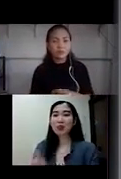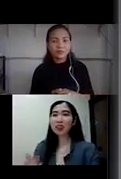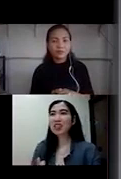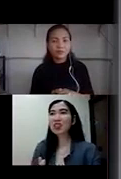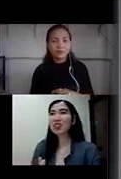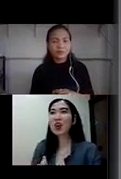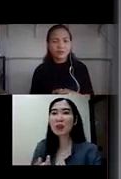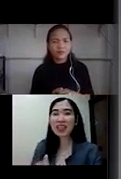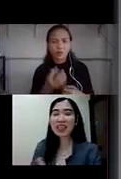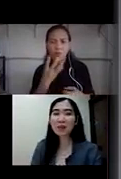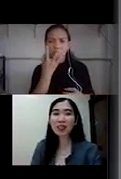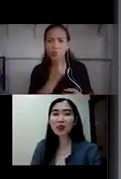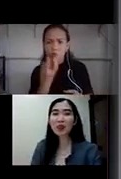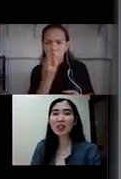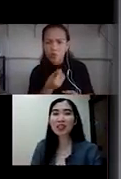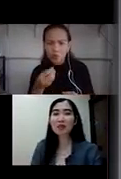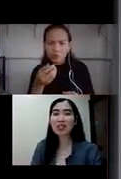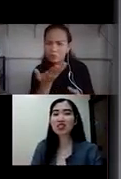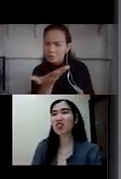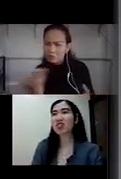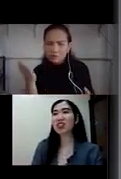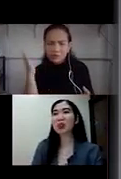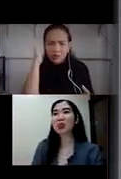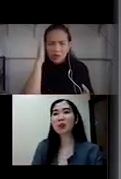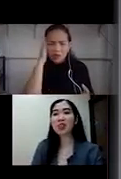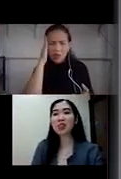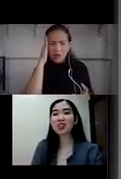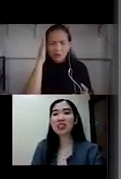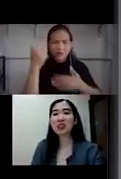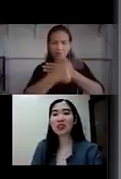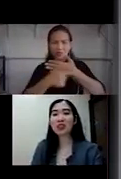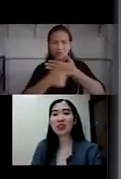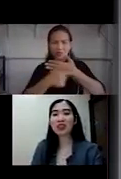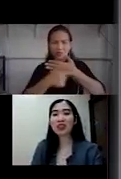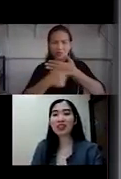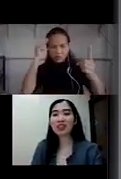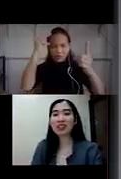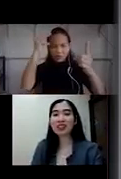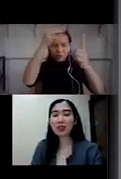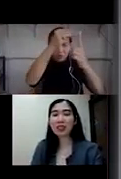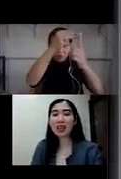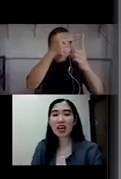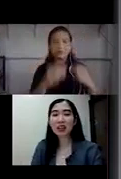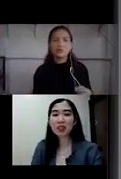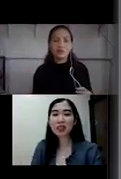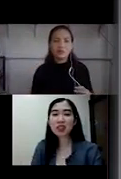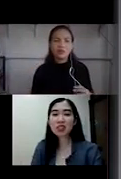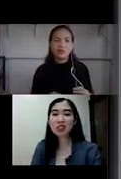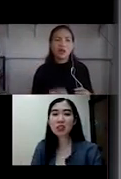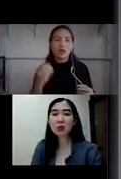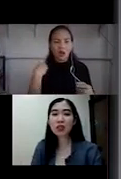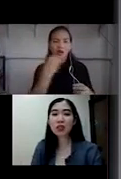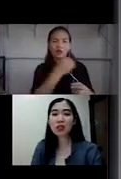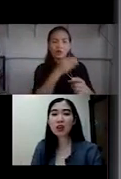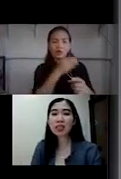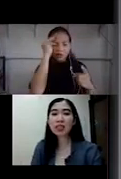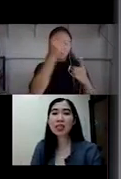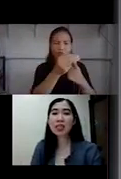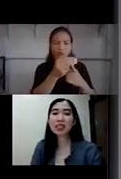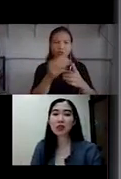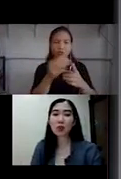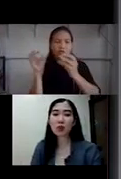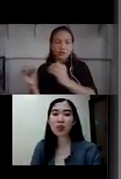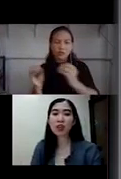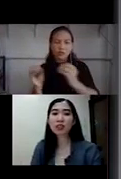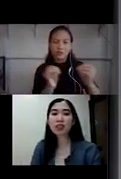sino po sa inyo ang may alam ng Google's mission? Ito yung mission ng Google. Sabi nila, our mission is to organize